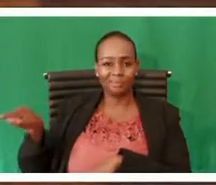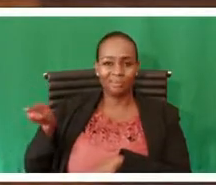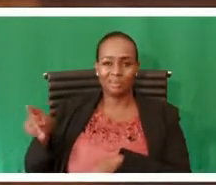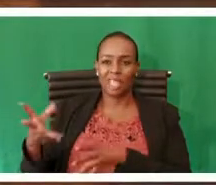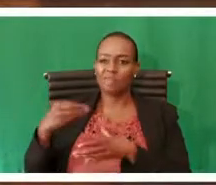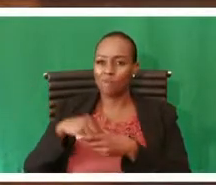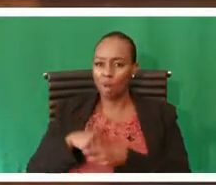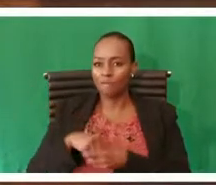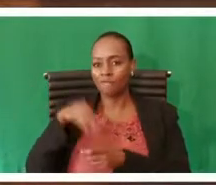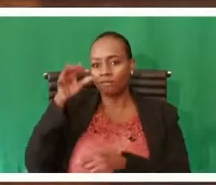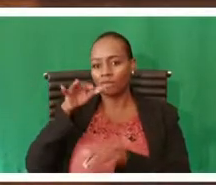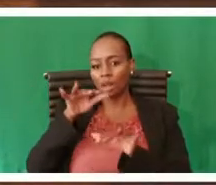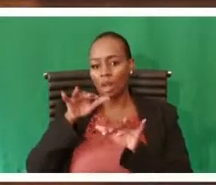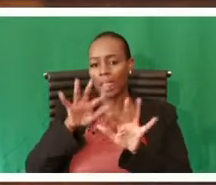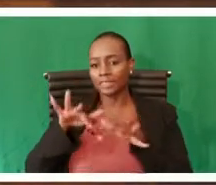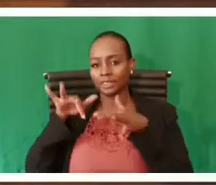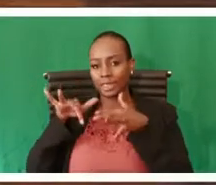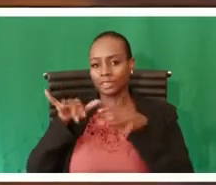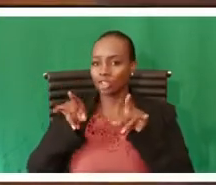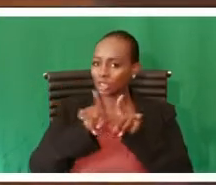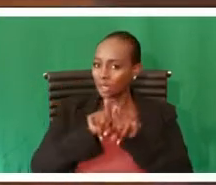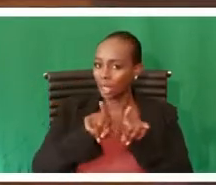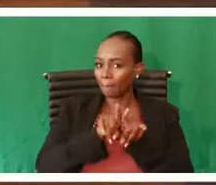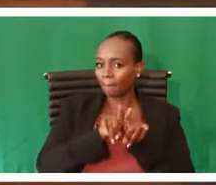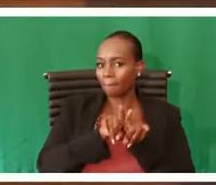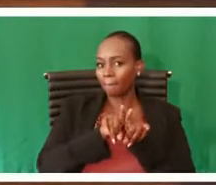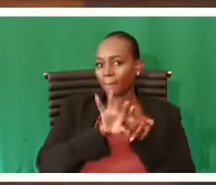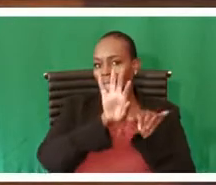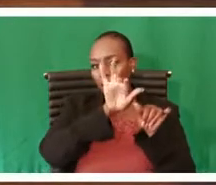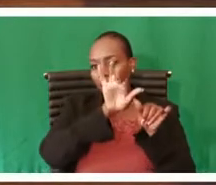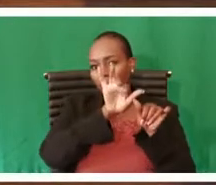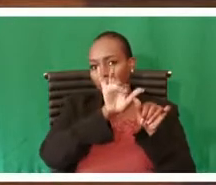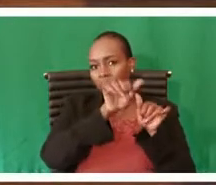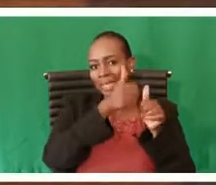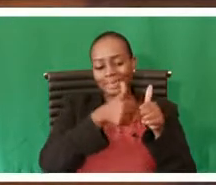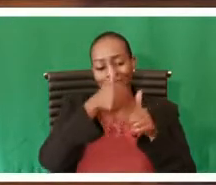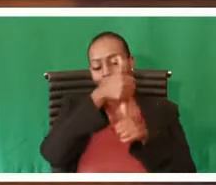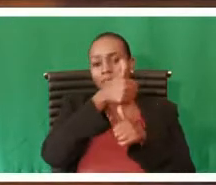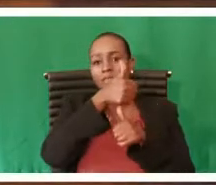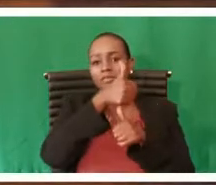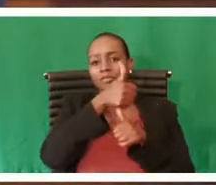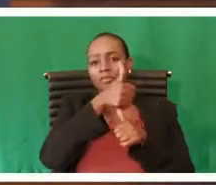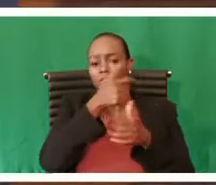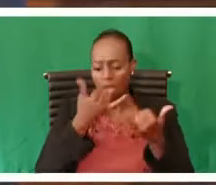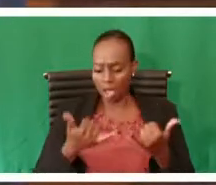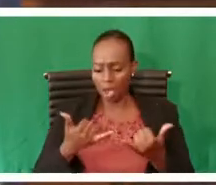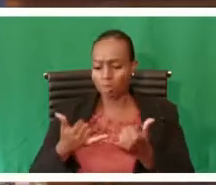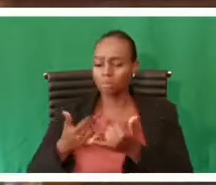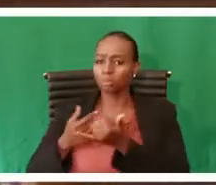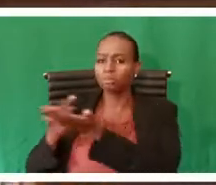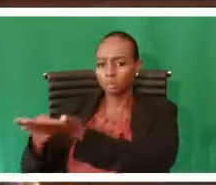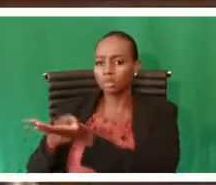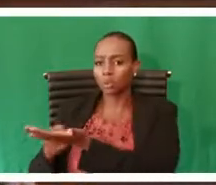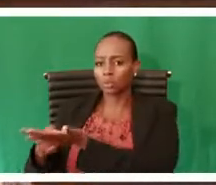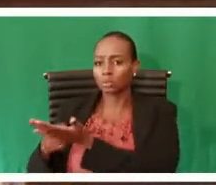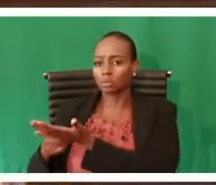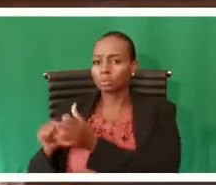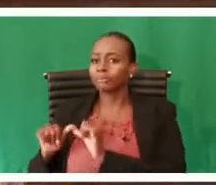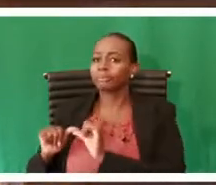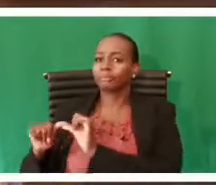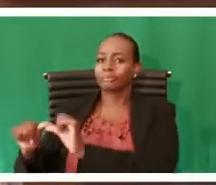the executive. There are discussions going on in terms of this process.